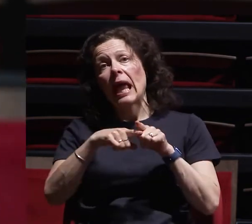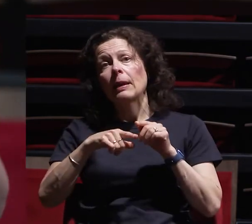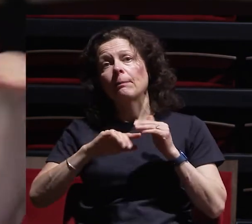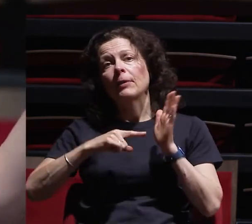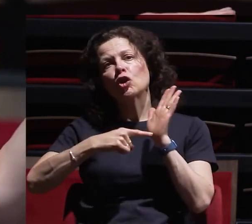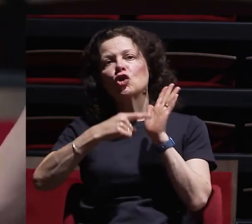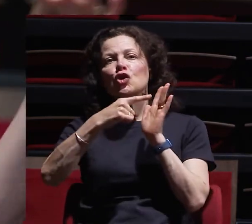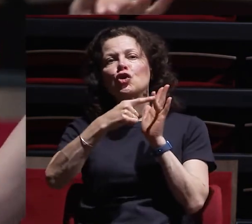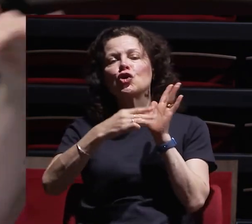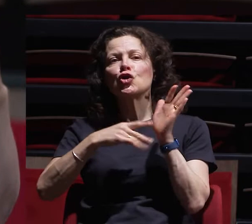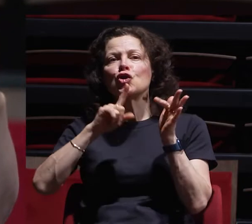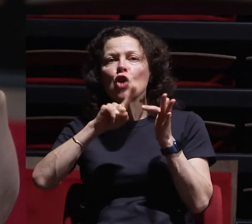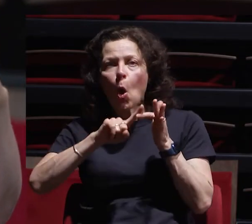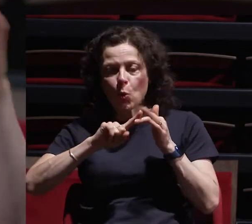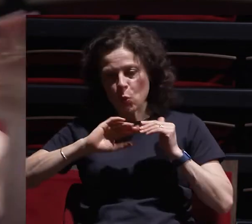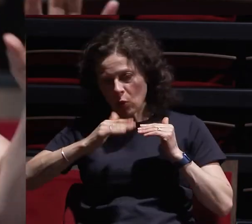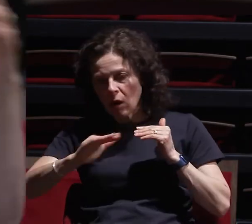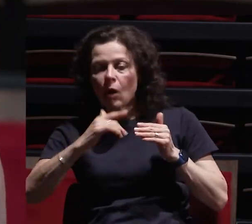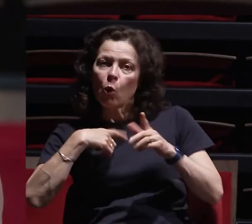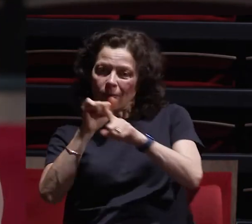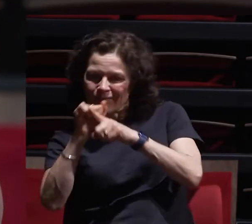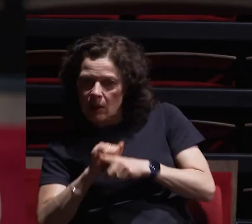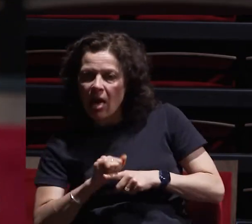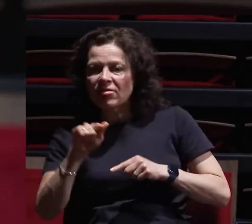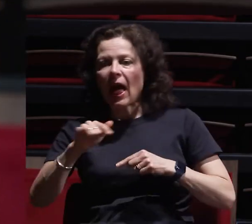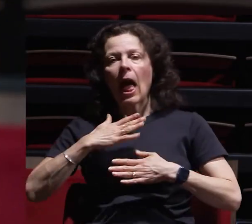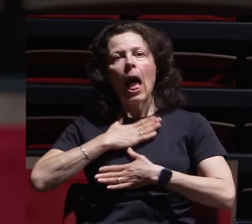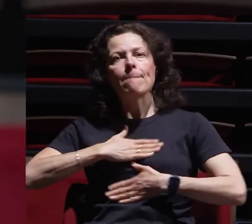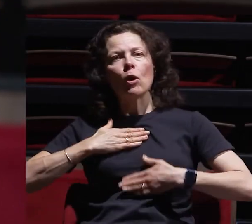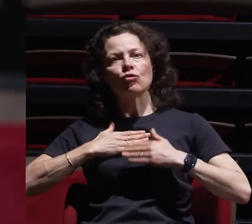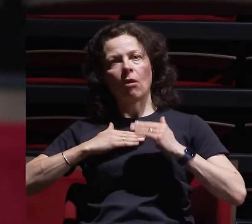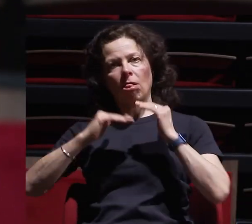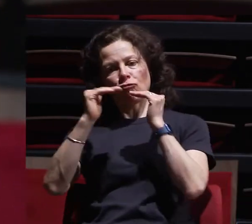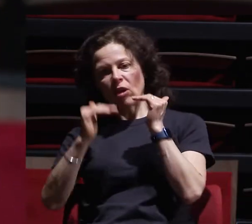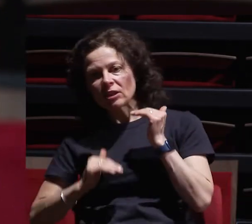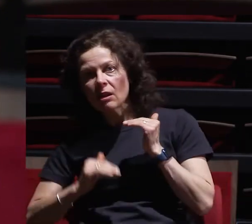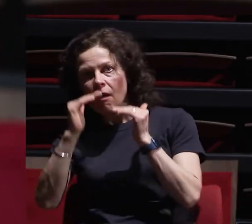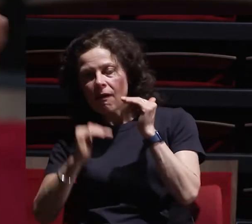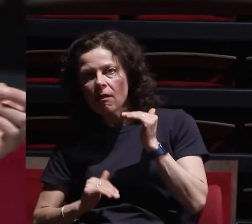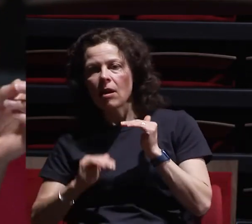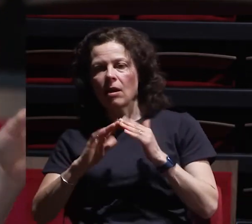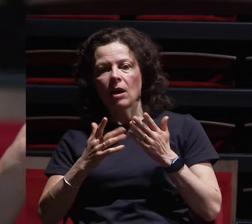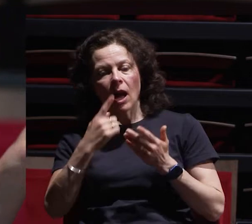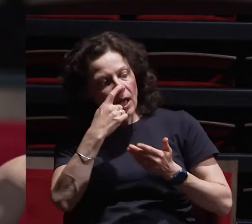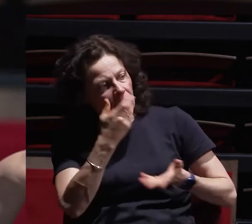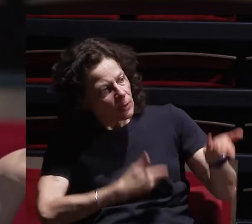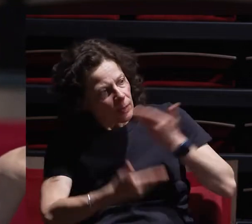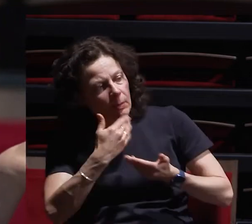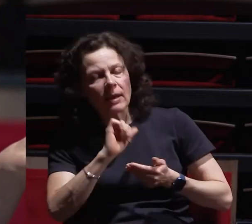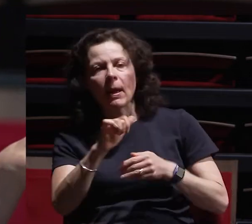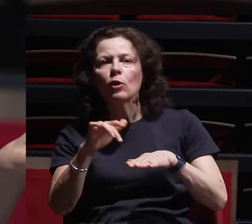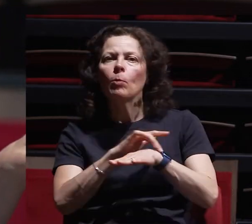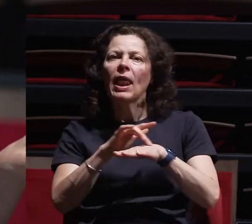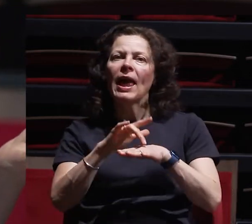same atmosphere or the same emotional register. Yeah. I need to change it up. I need to have a look at that section. Exactly. Can you talk a little bit